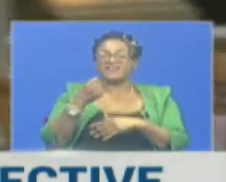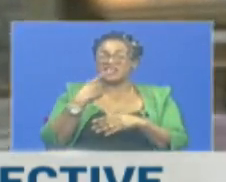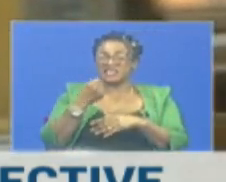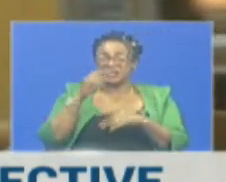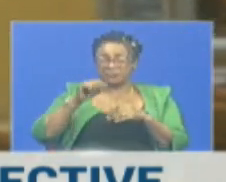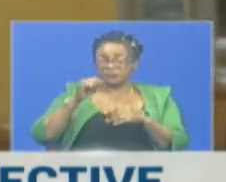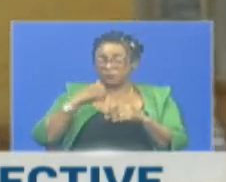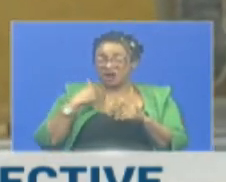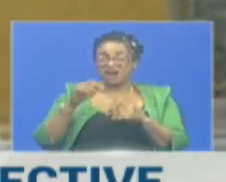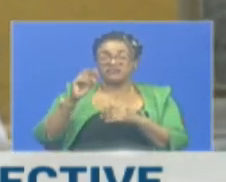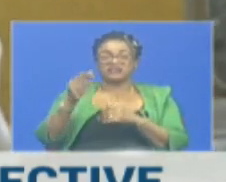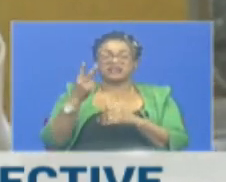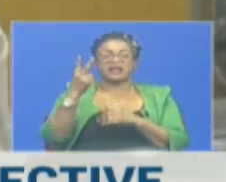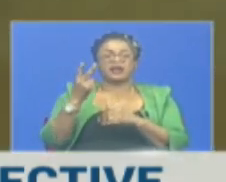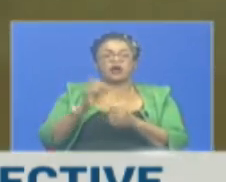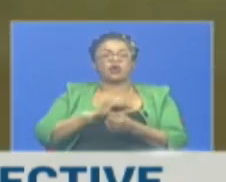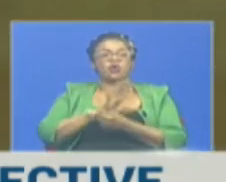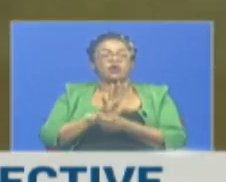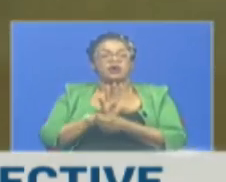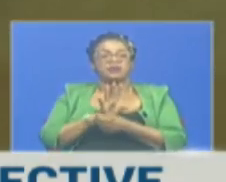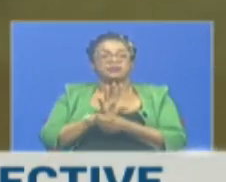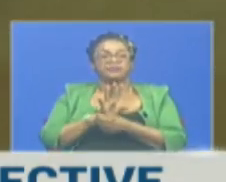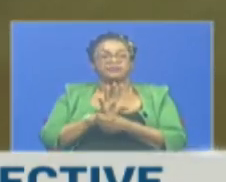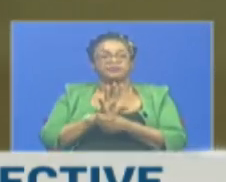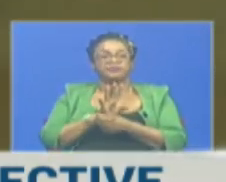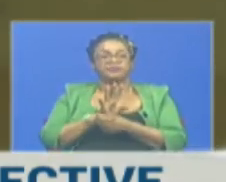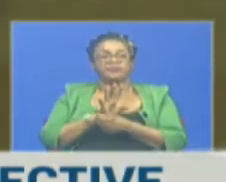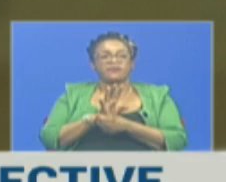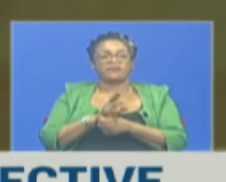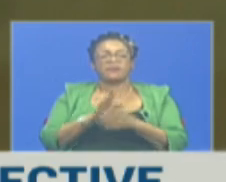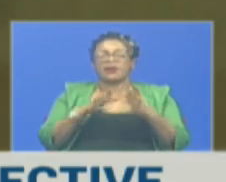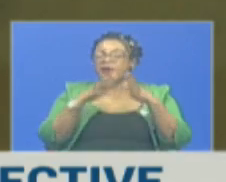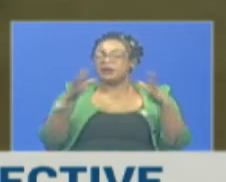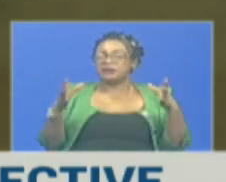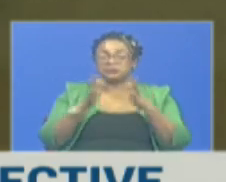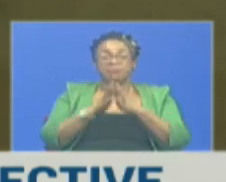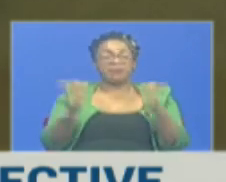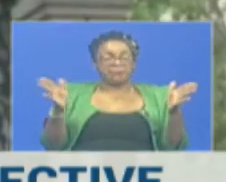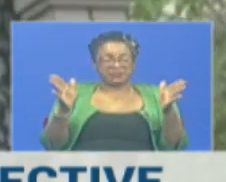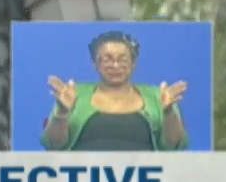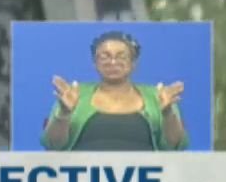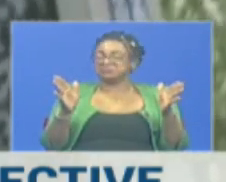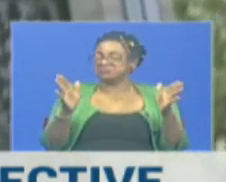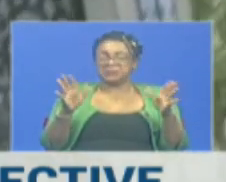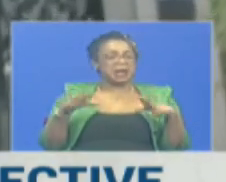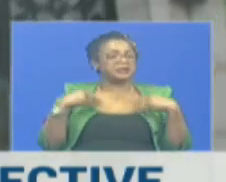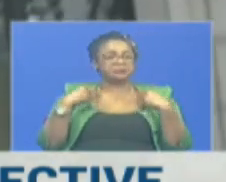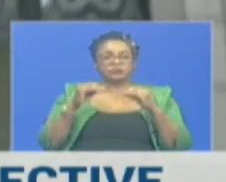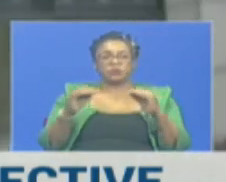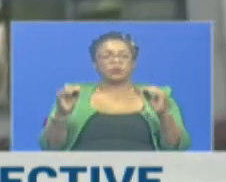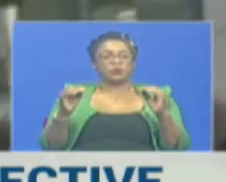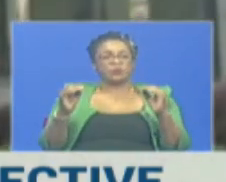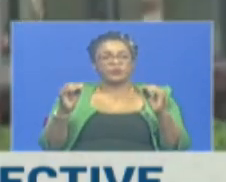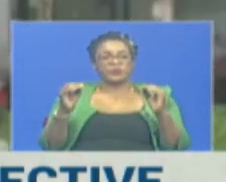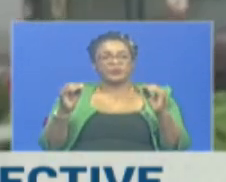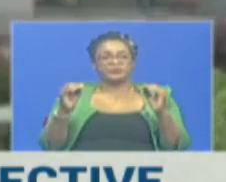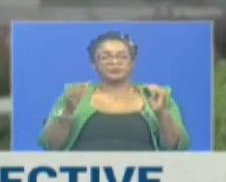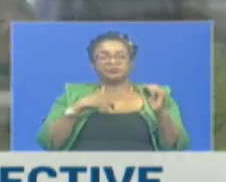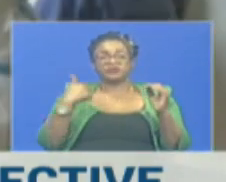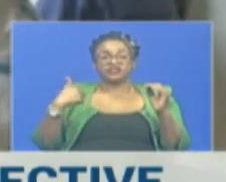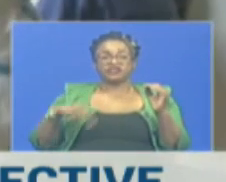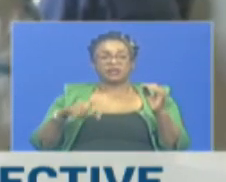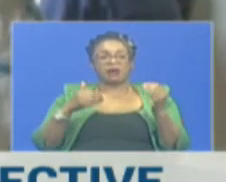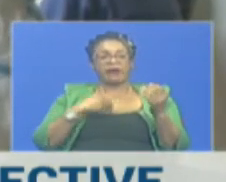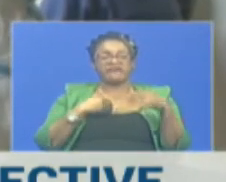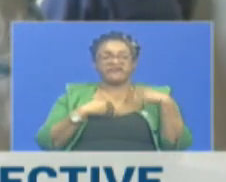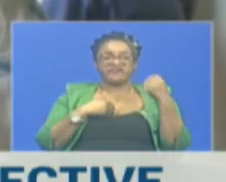second wave of the coronavirus pandemic. Large public gatherings are still forbidden. China has five